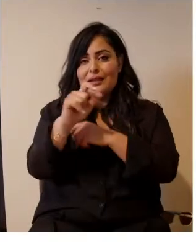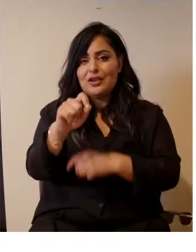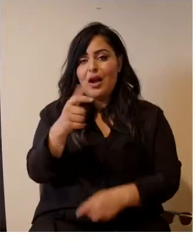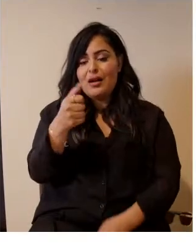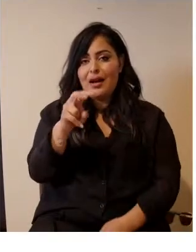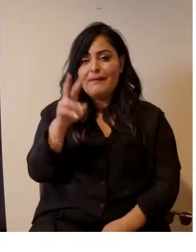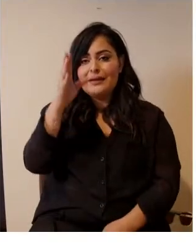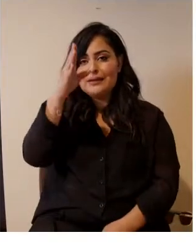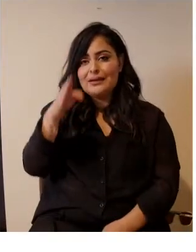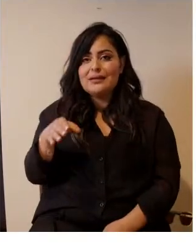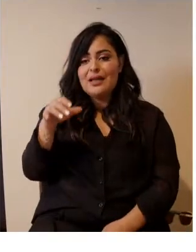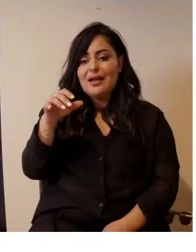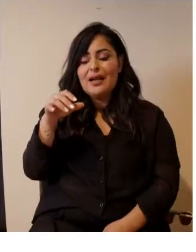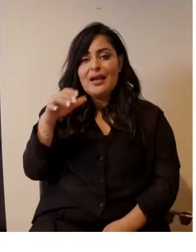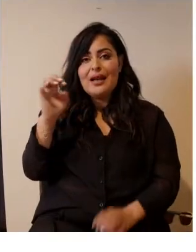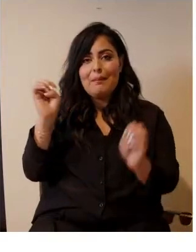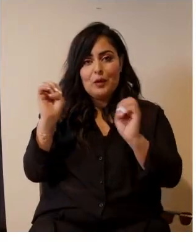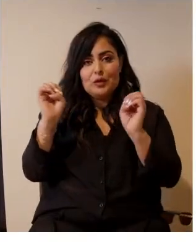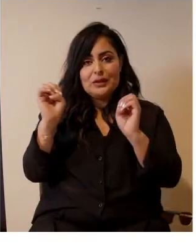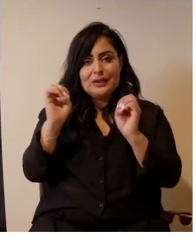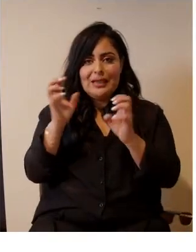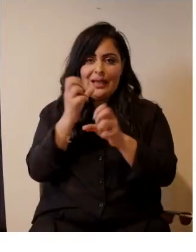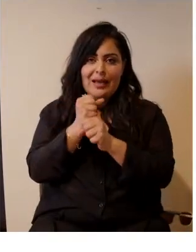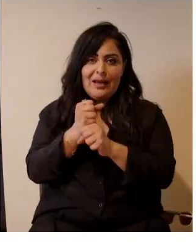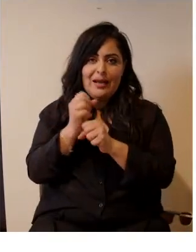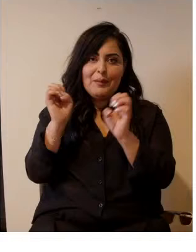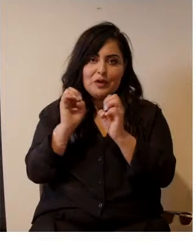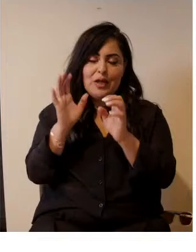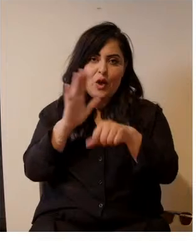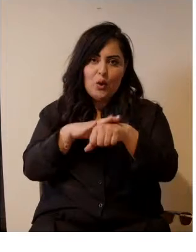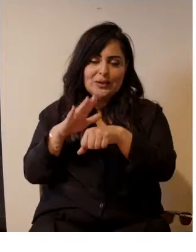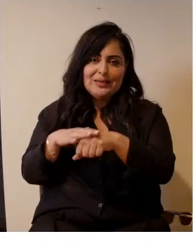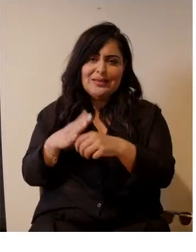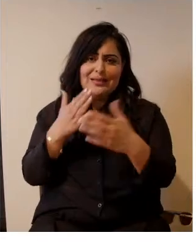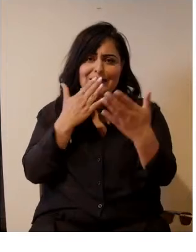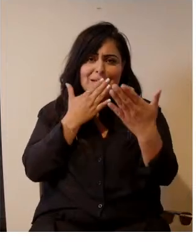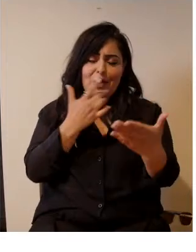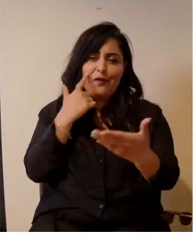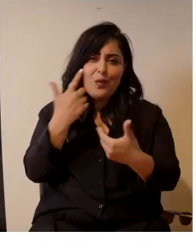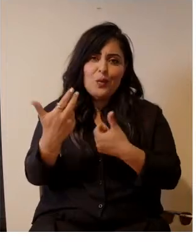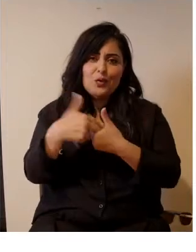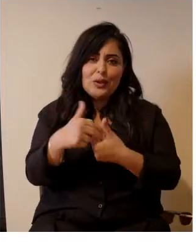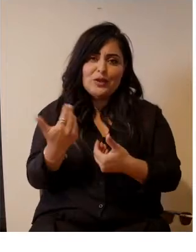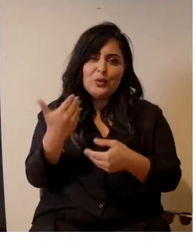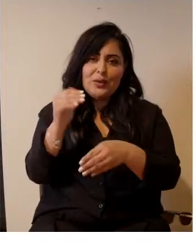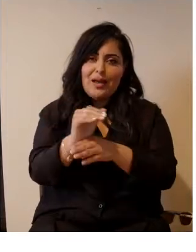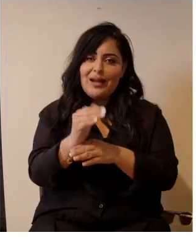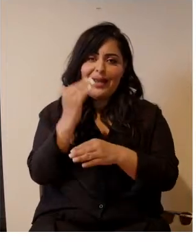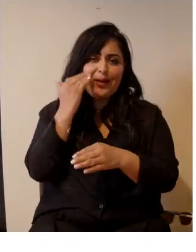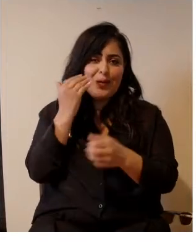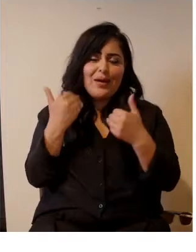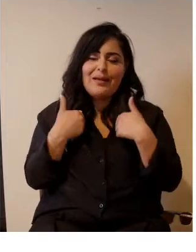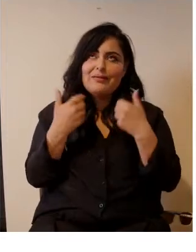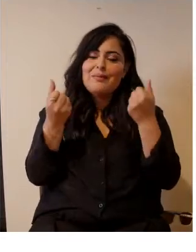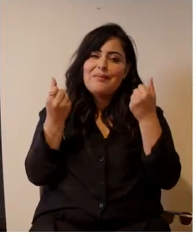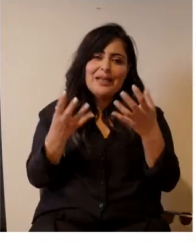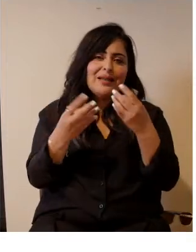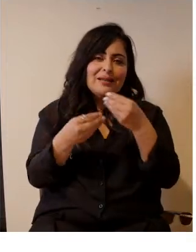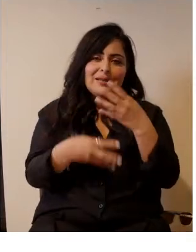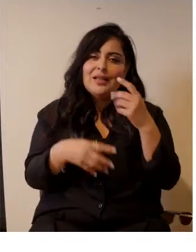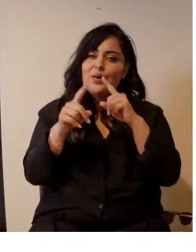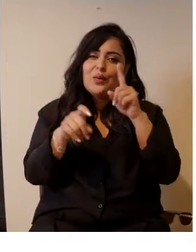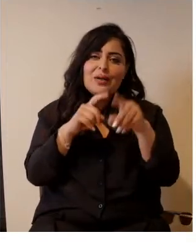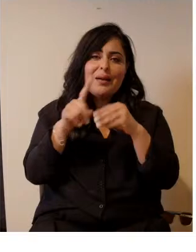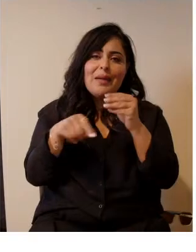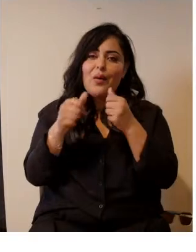lacounty.gov /emergency, where you can get some water alerts. I'd like to say thank you guys for joining us tonight. I know there was lots of questions in regards to